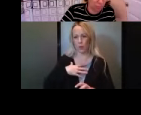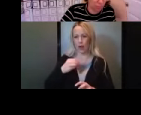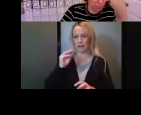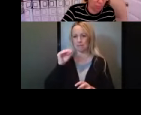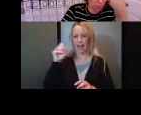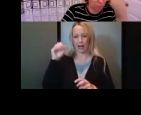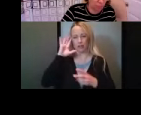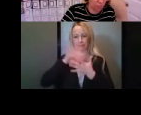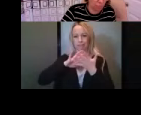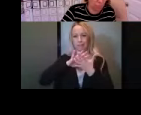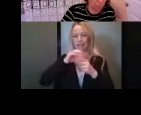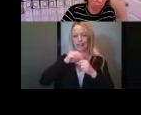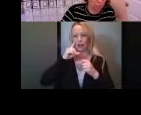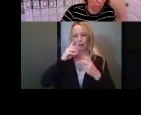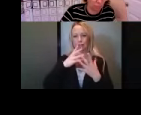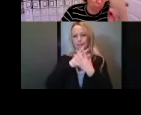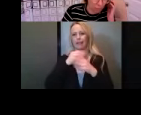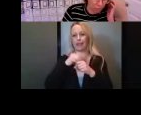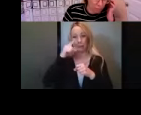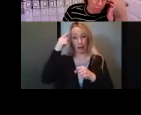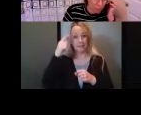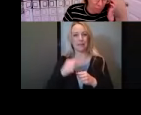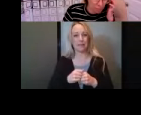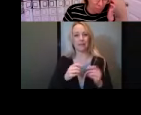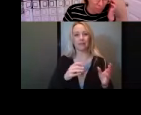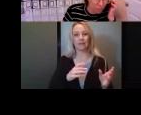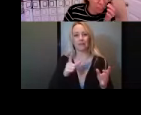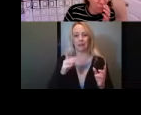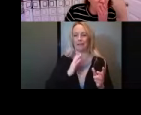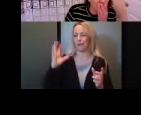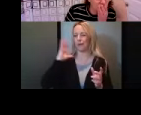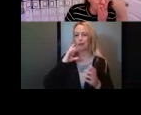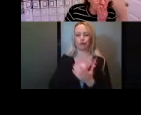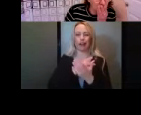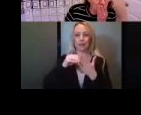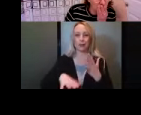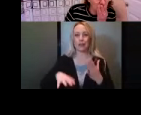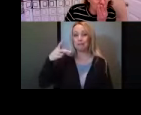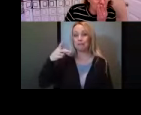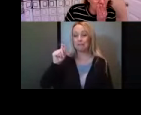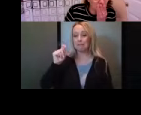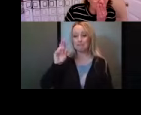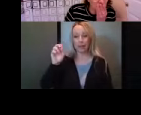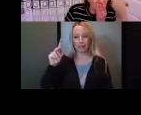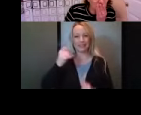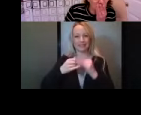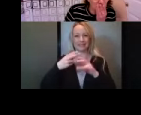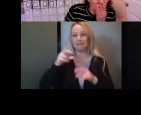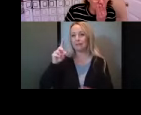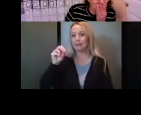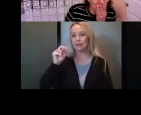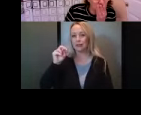So first, looking at the behavioral data, this is work by my former grad student, Patrick Donnelly, who's now moved on to doing some exciting stuff at